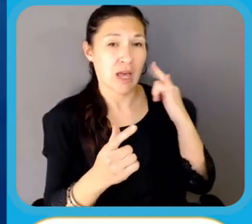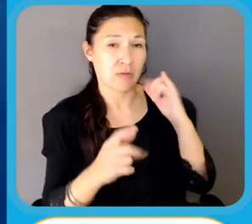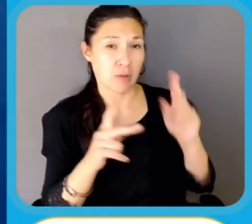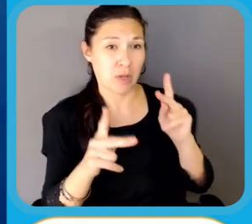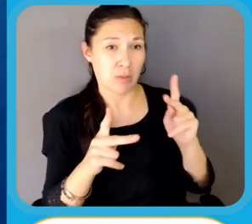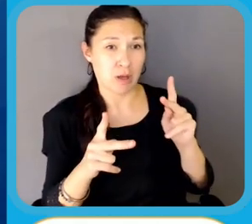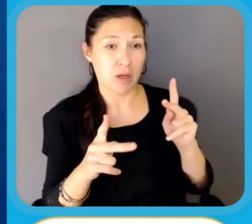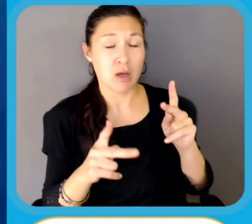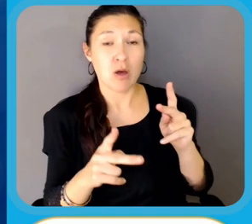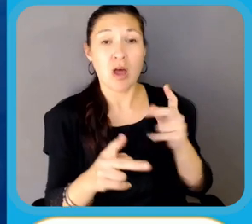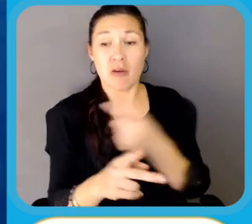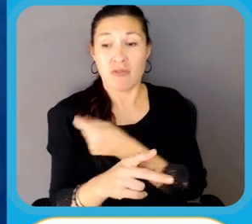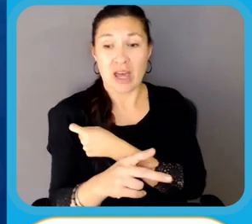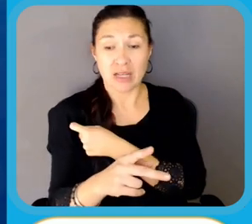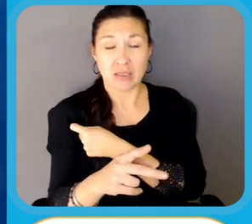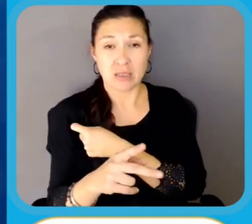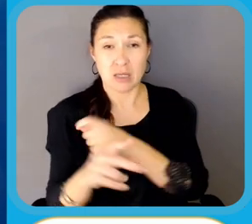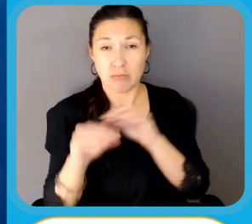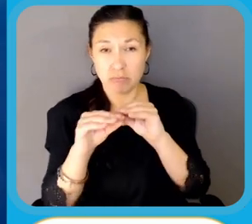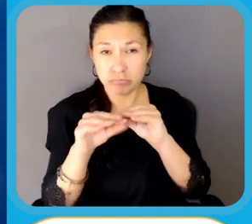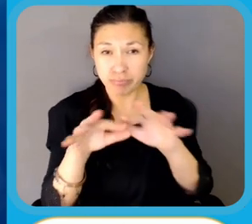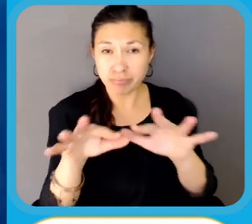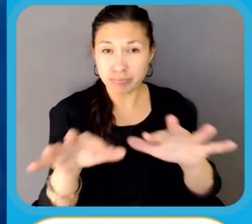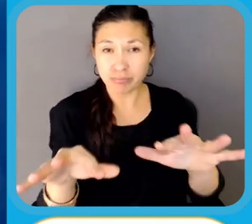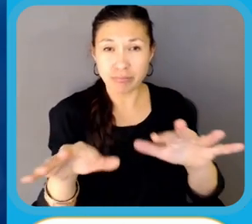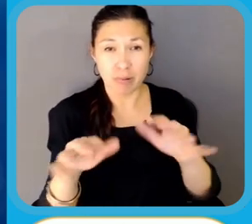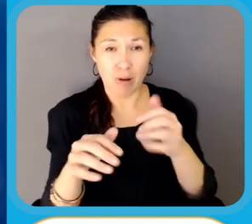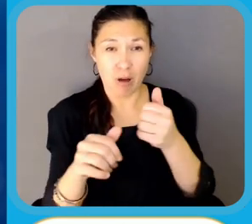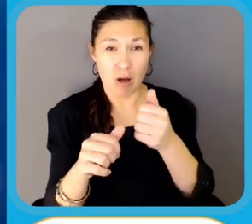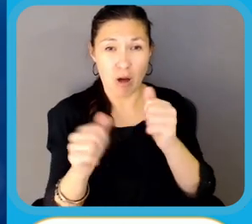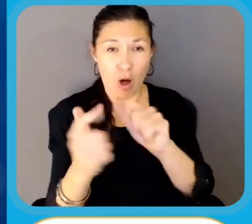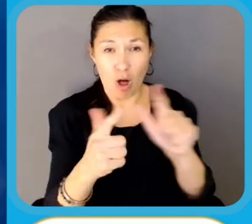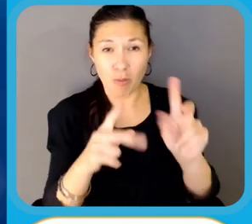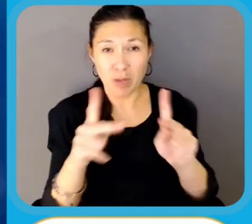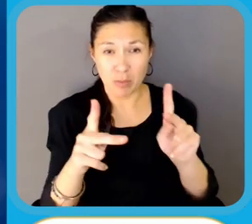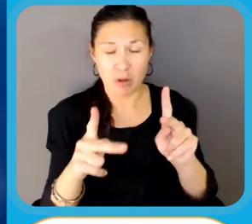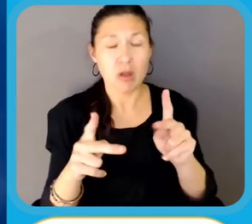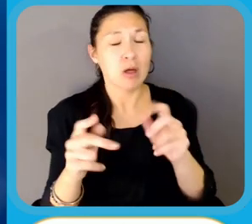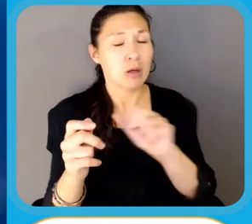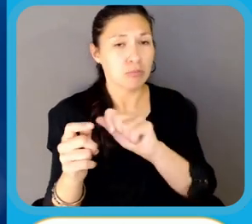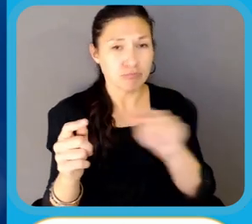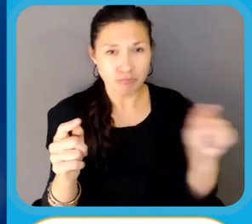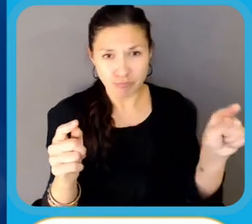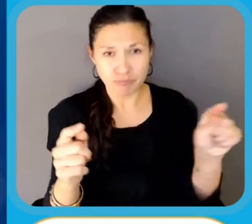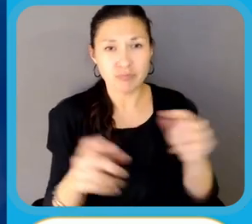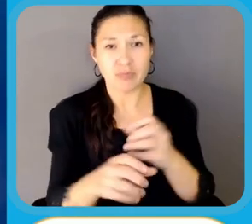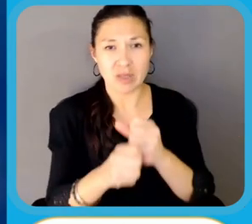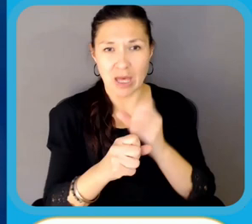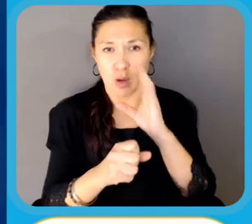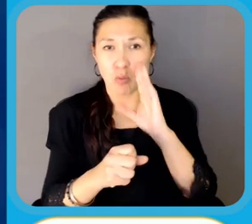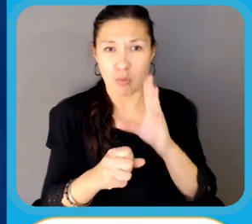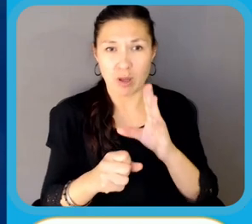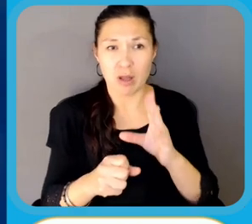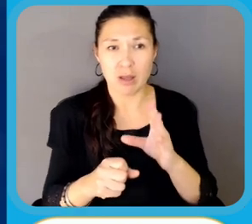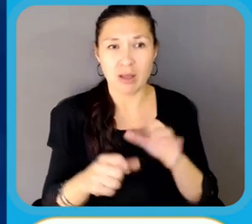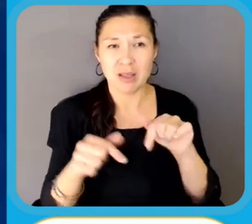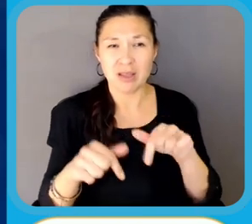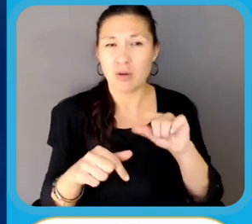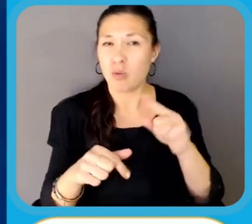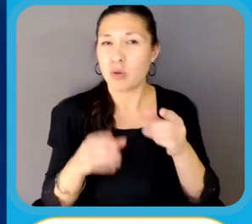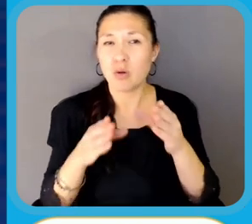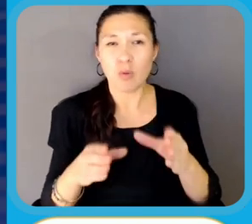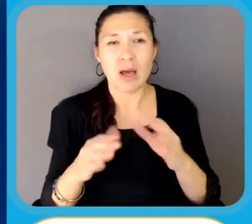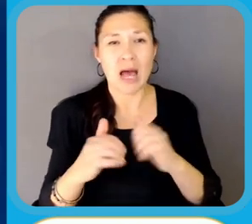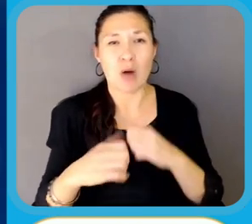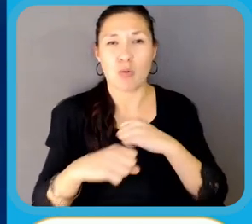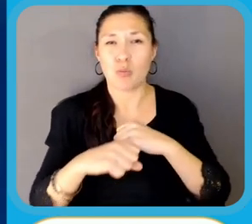becomes available to them, that they will get their vaccination. because this is the only way we can protect